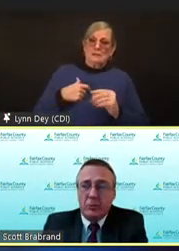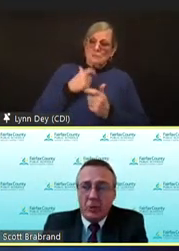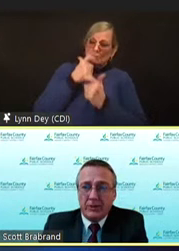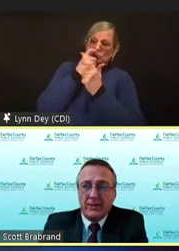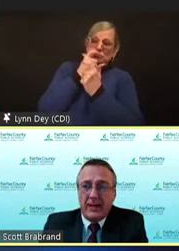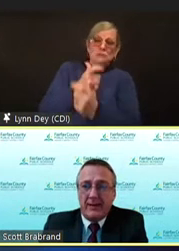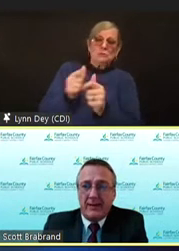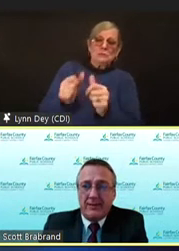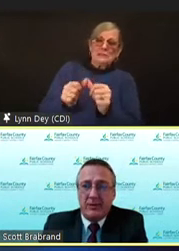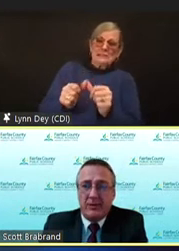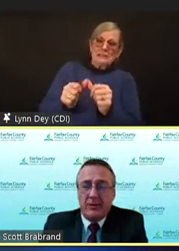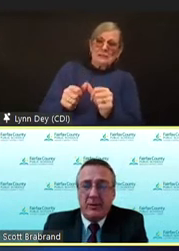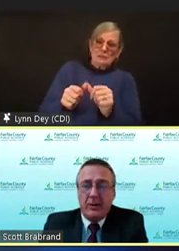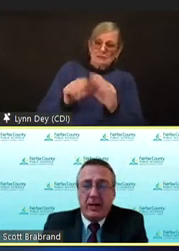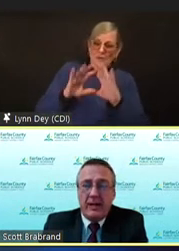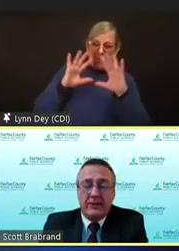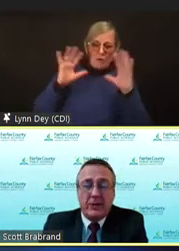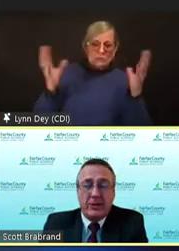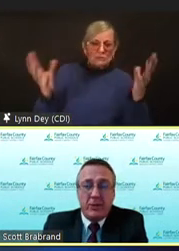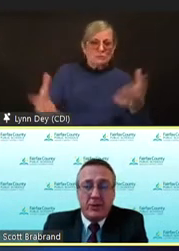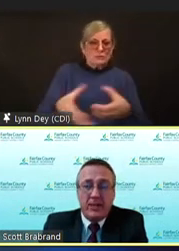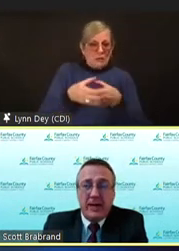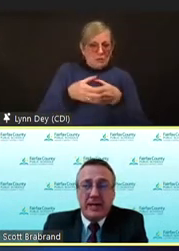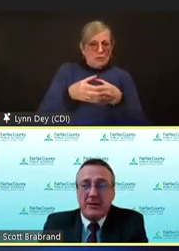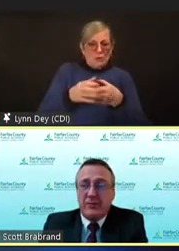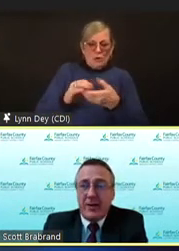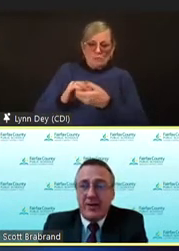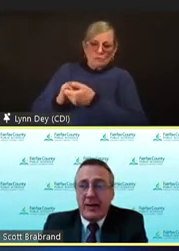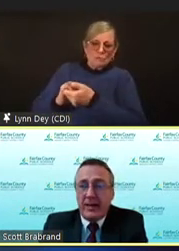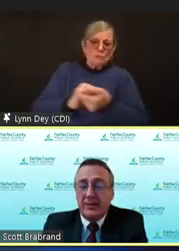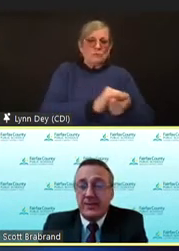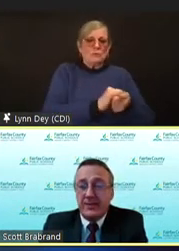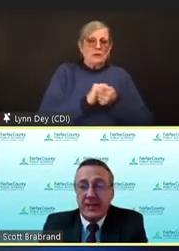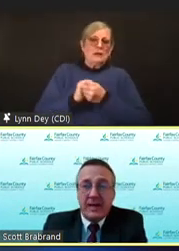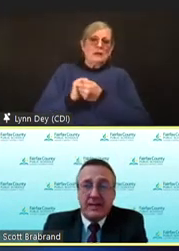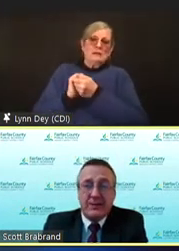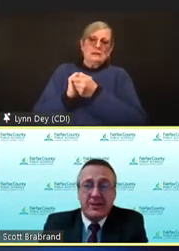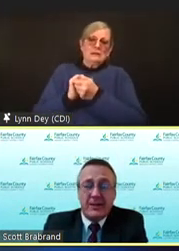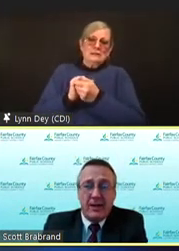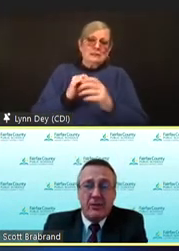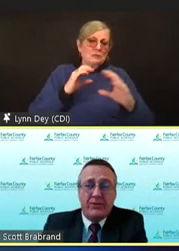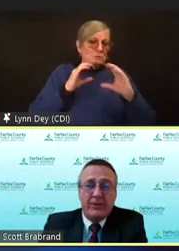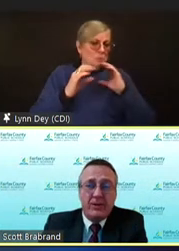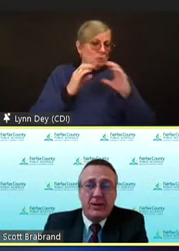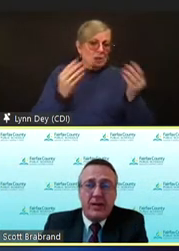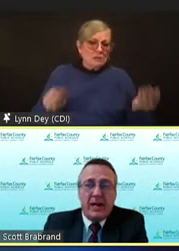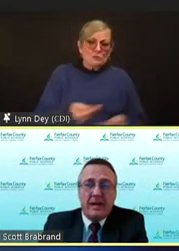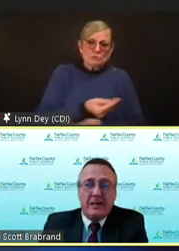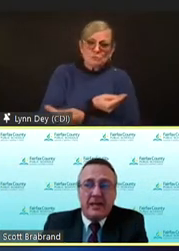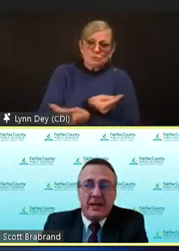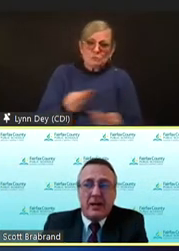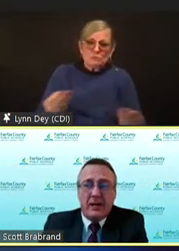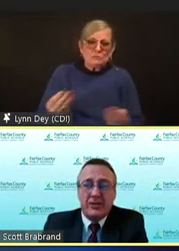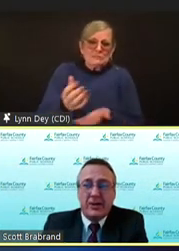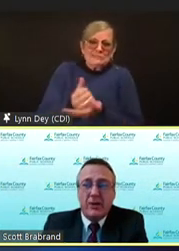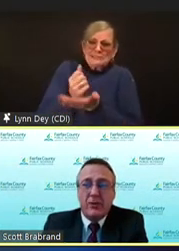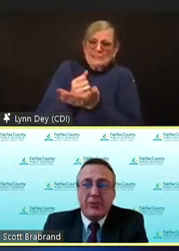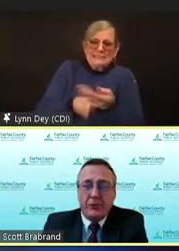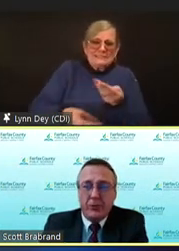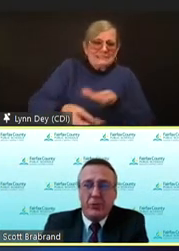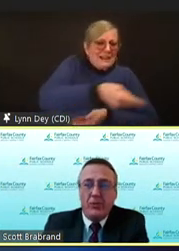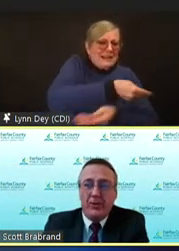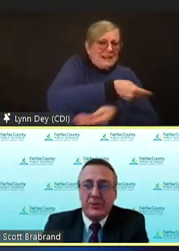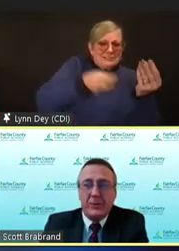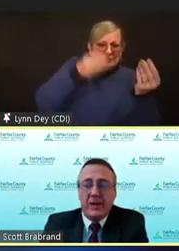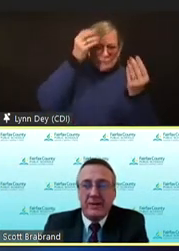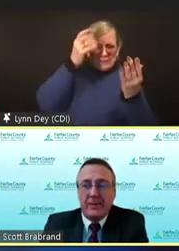to work together, and to communicate the very latest in science and health and get us